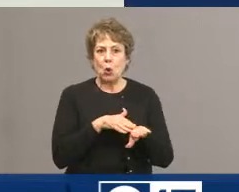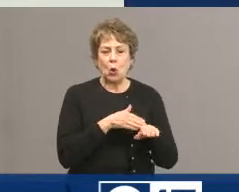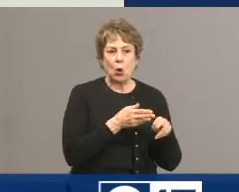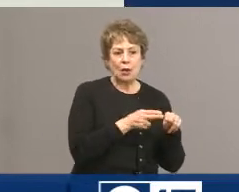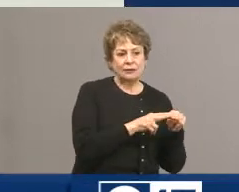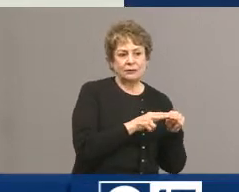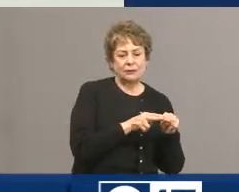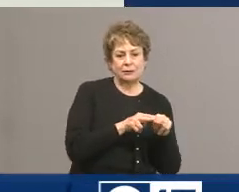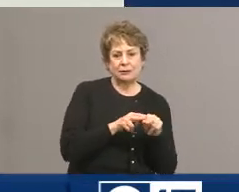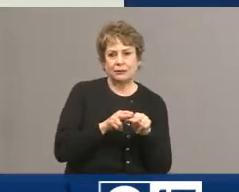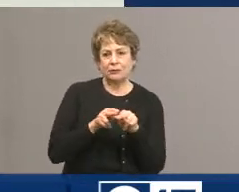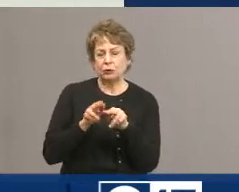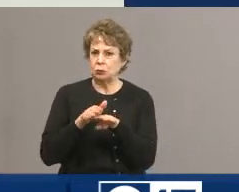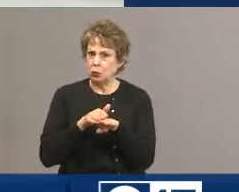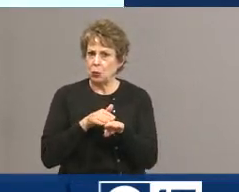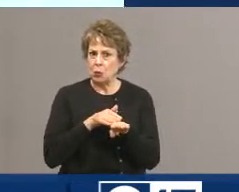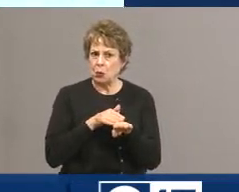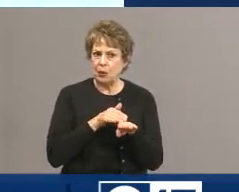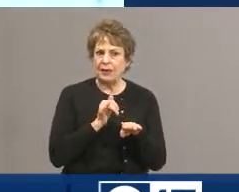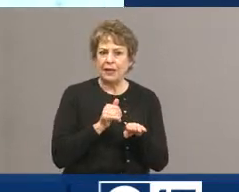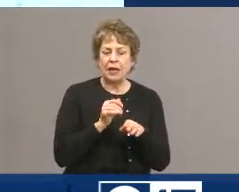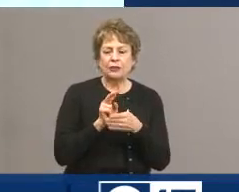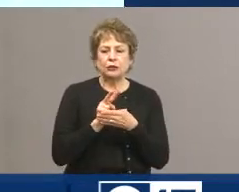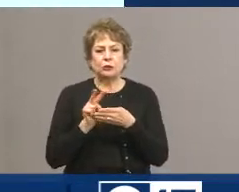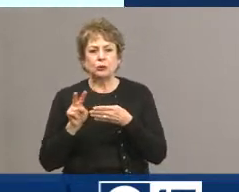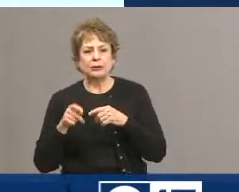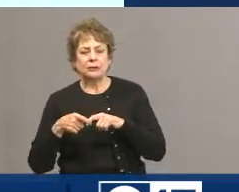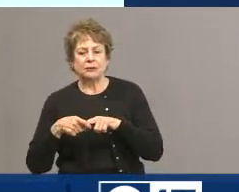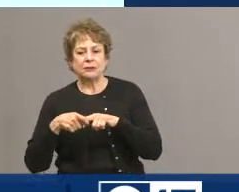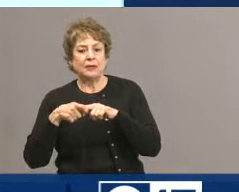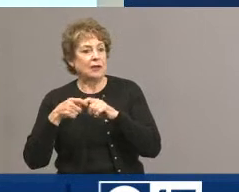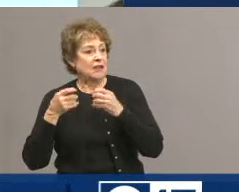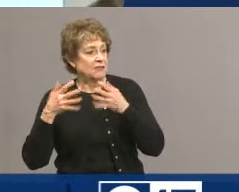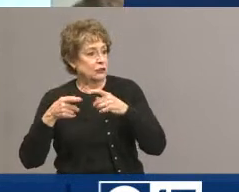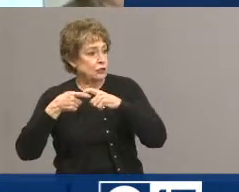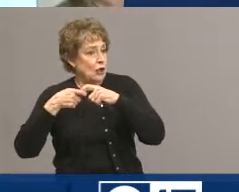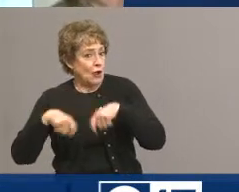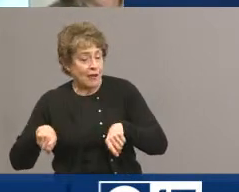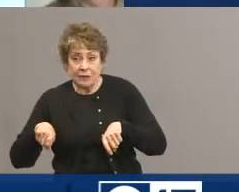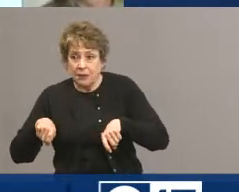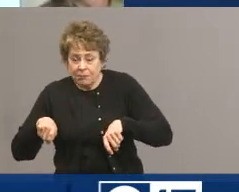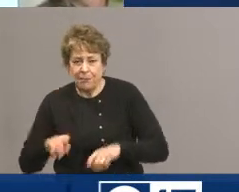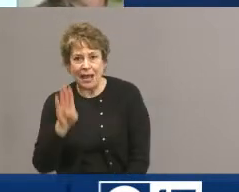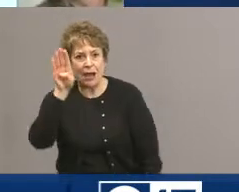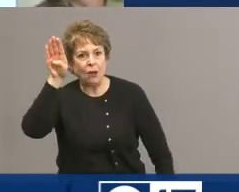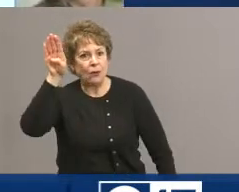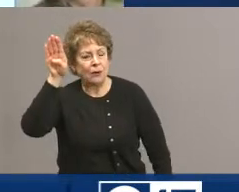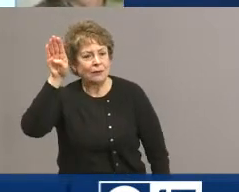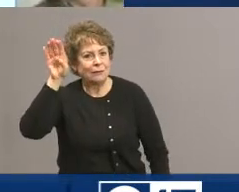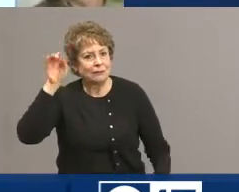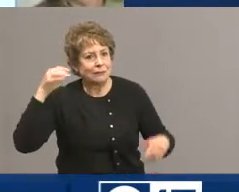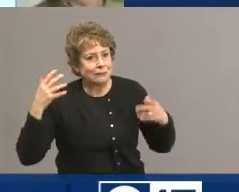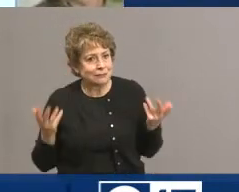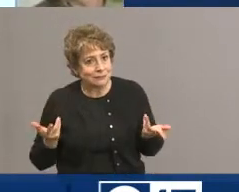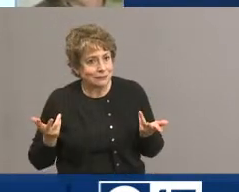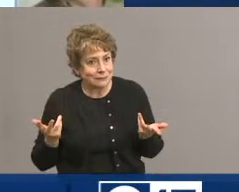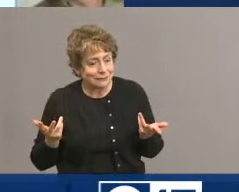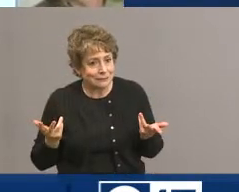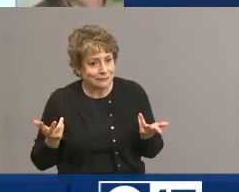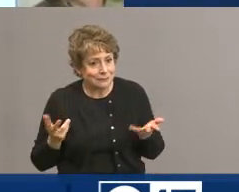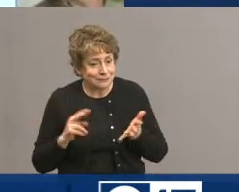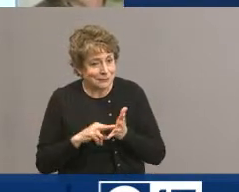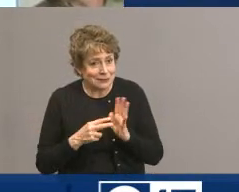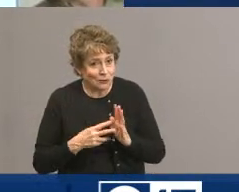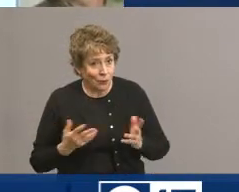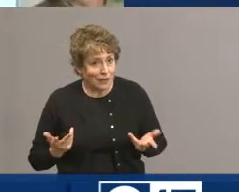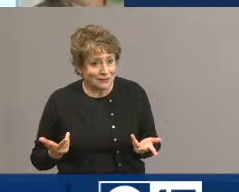in cases. And I want you to see this so you can see that we can take some of the steps that we took to turn this in the other